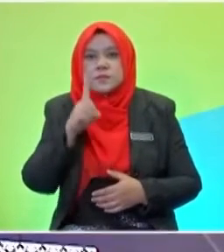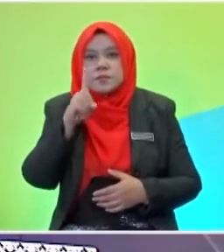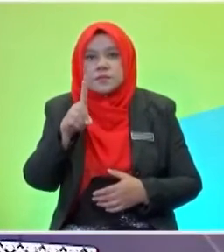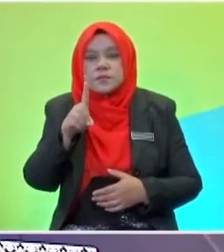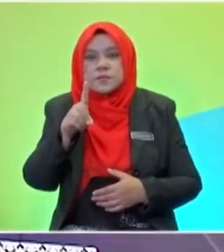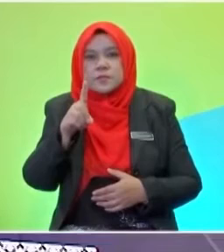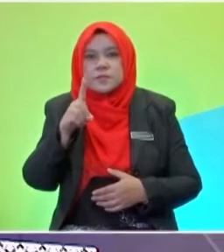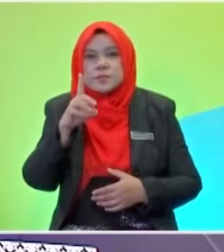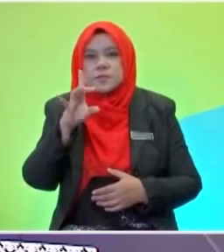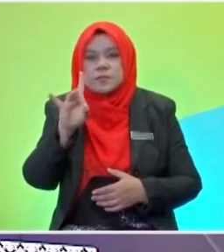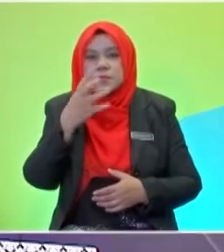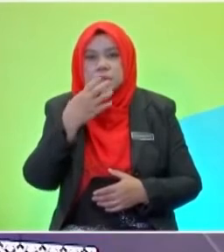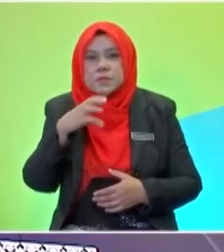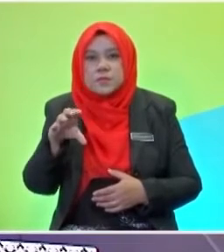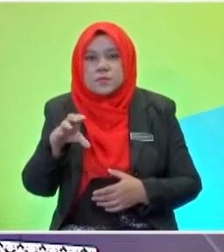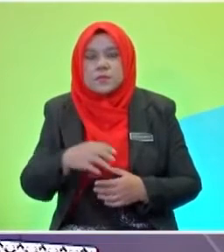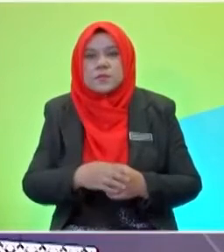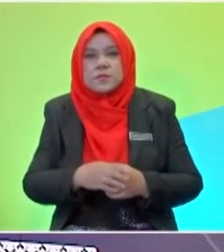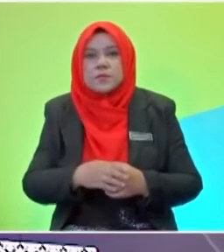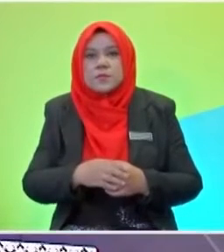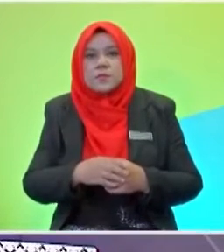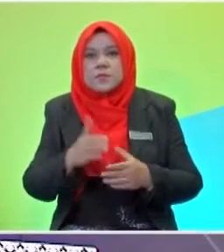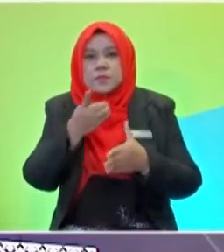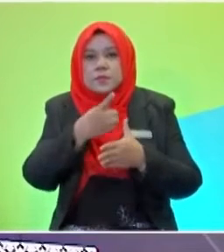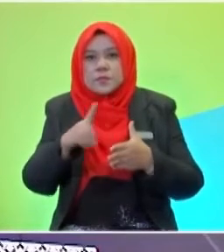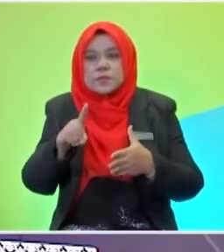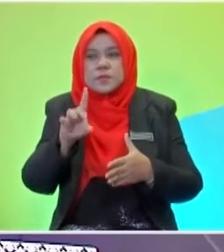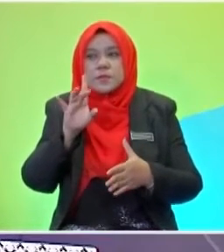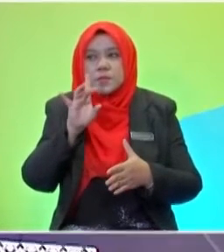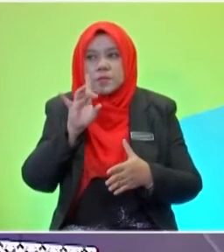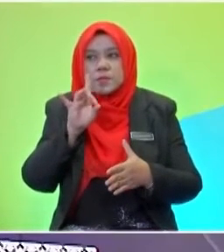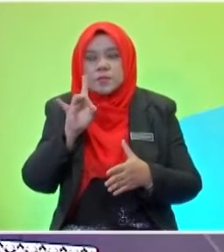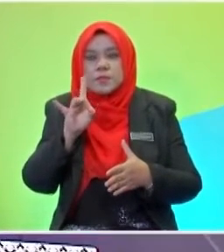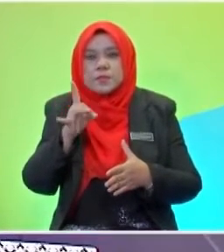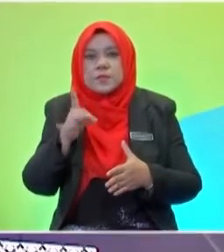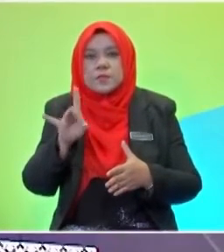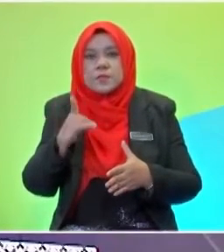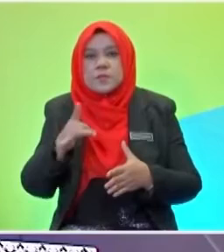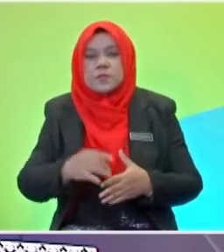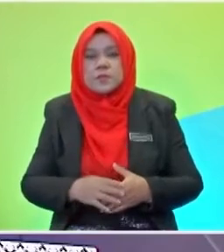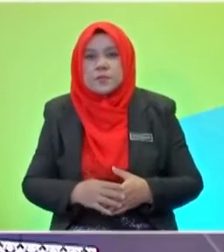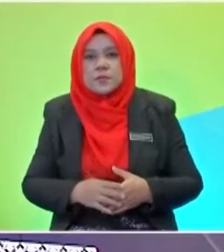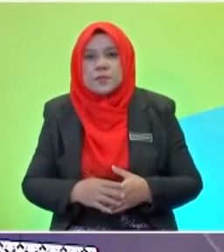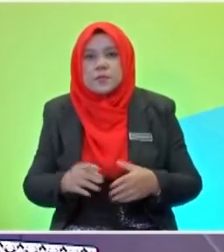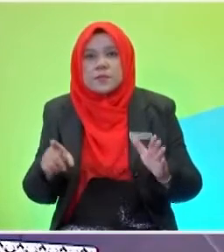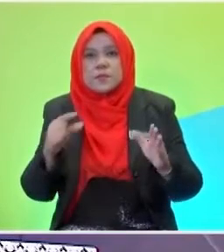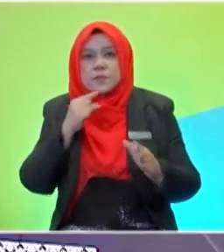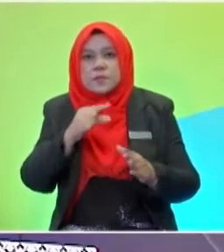1800 divide with 18. So here you can cut divide with 18 1, divide with 18 1. So G is equivalent